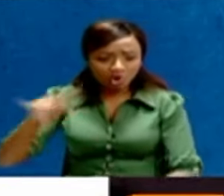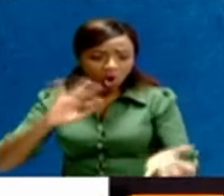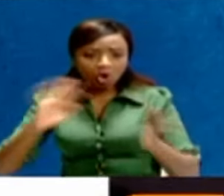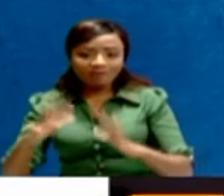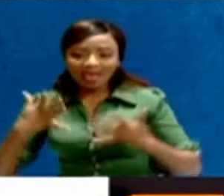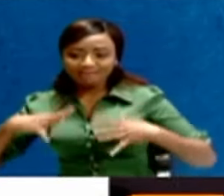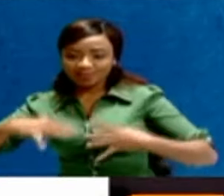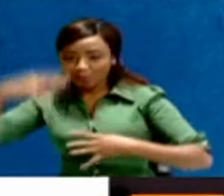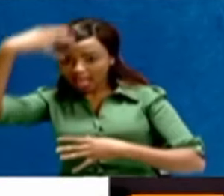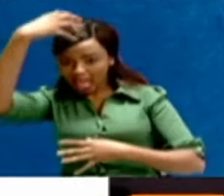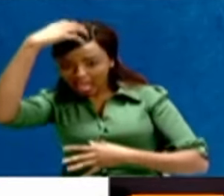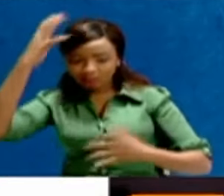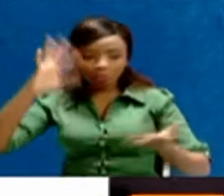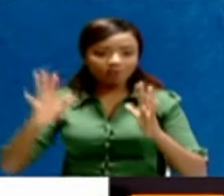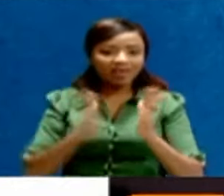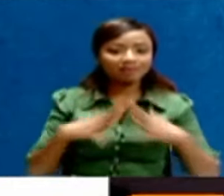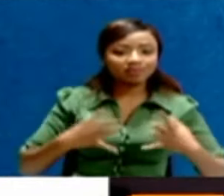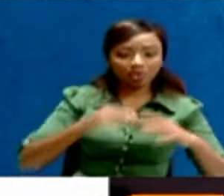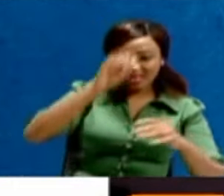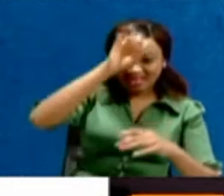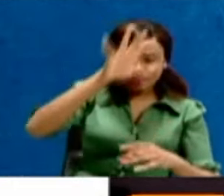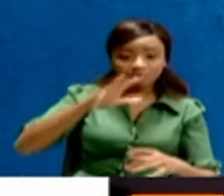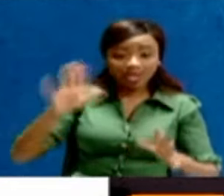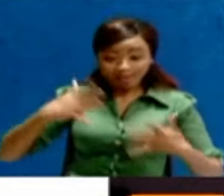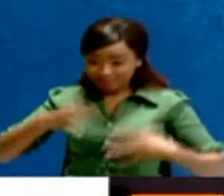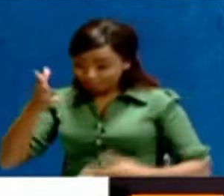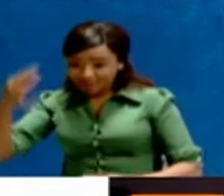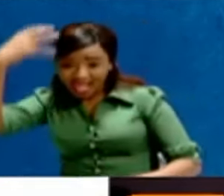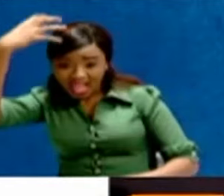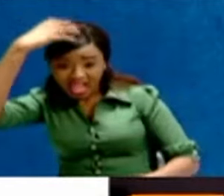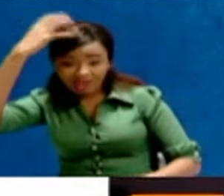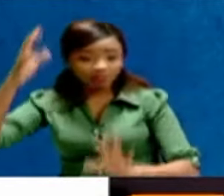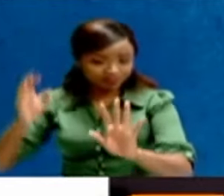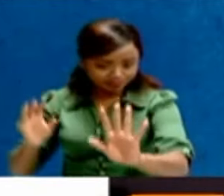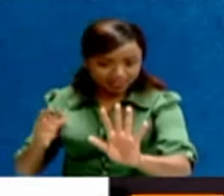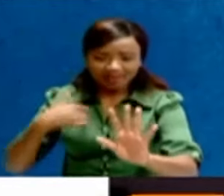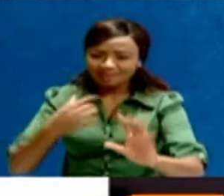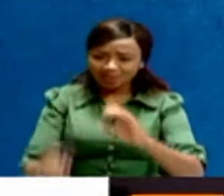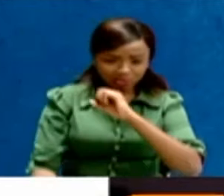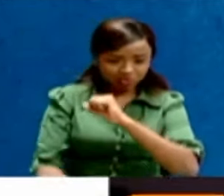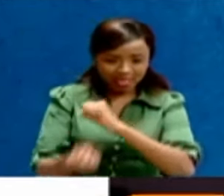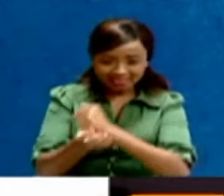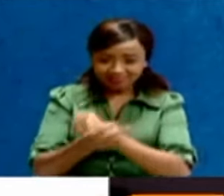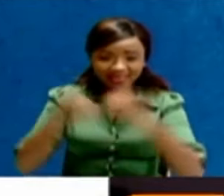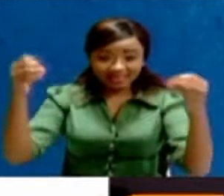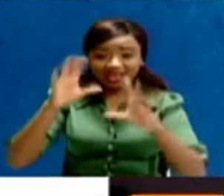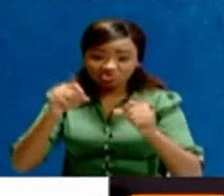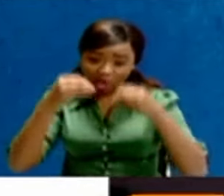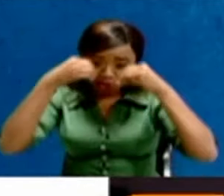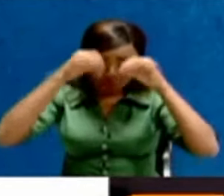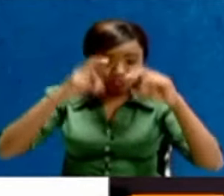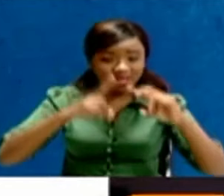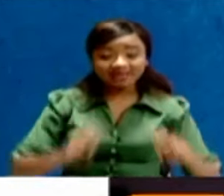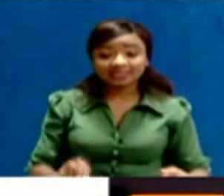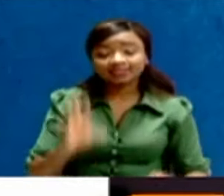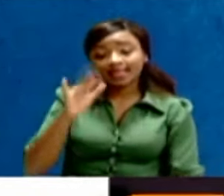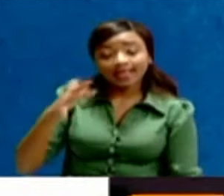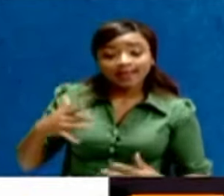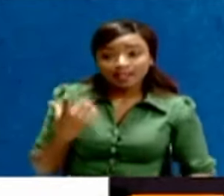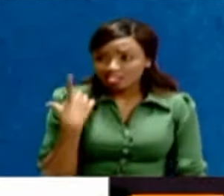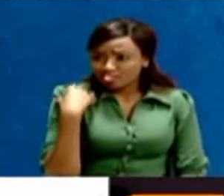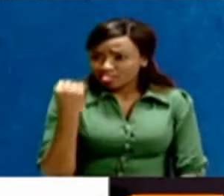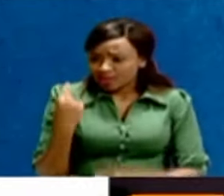of Lamu and the population of Kiambu. The people of Lamu, and let me give you the actual figures, and you can Google them. The